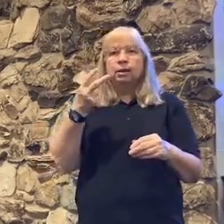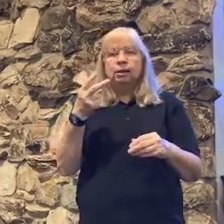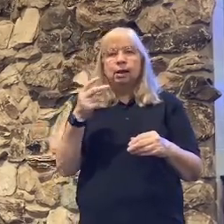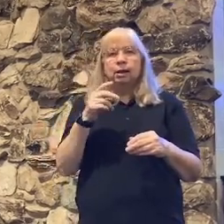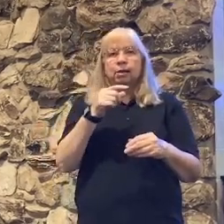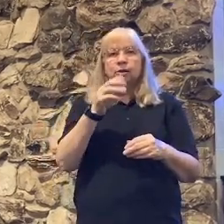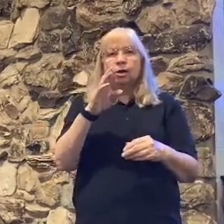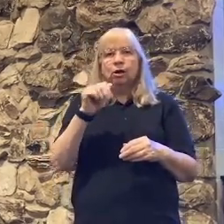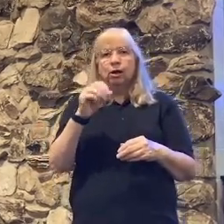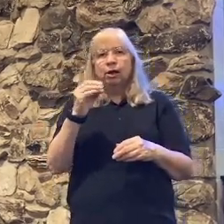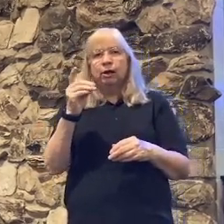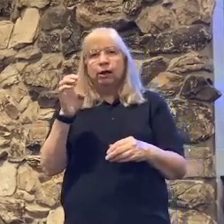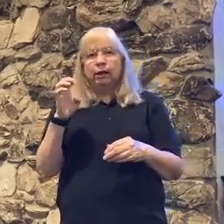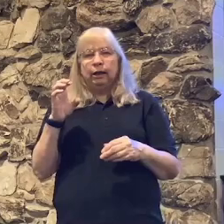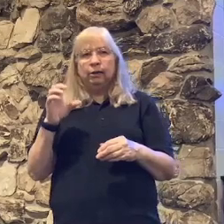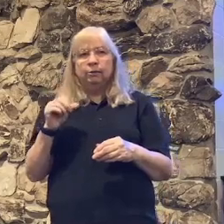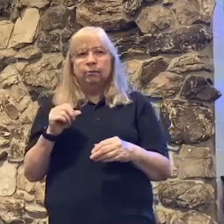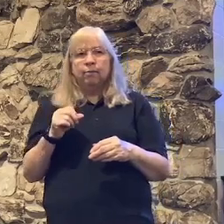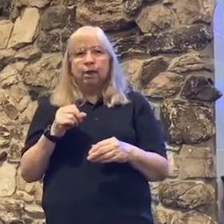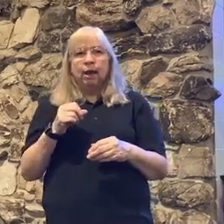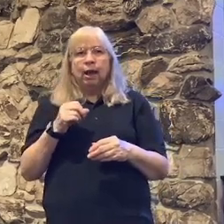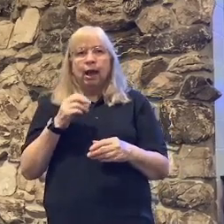grades.